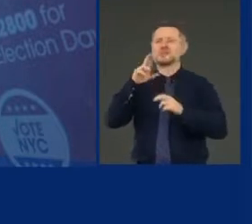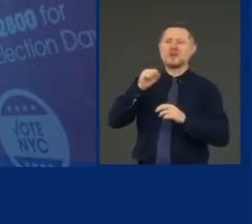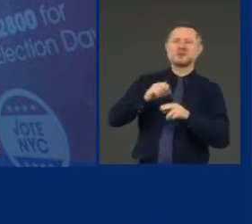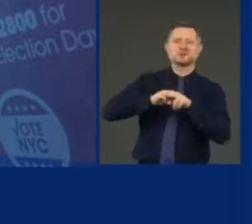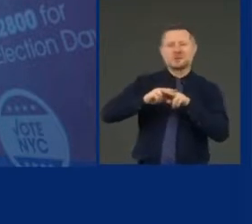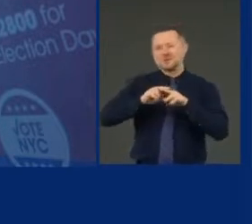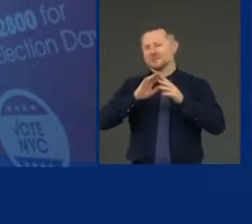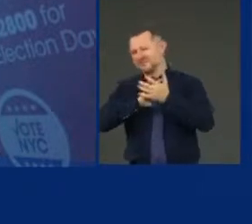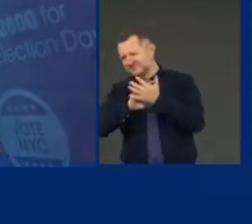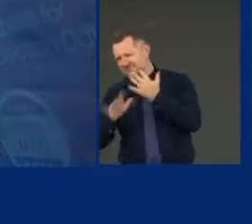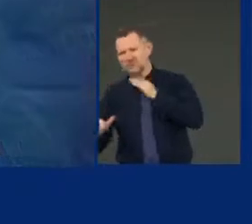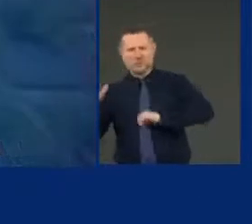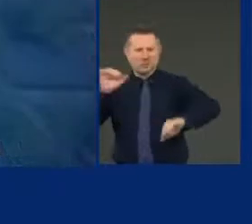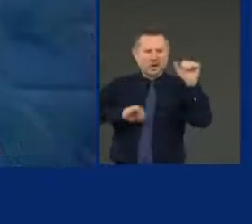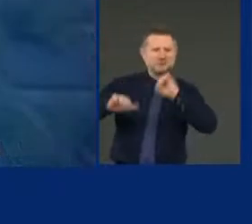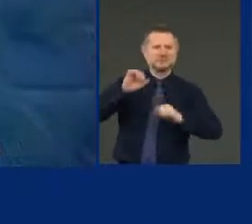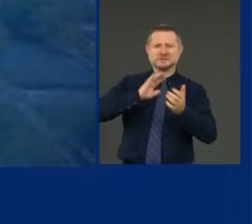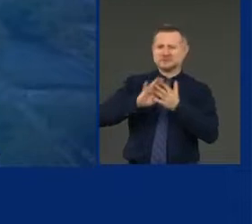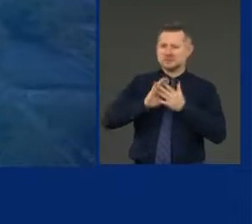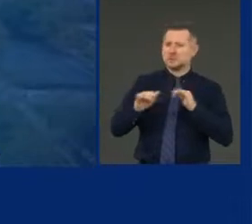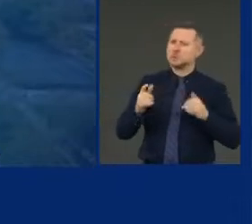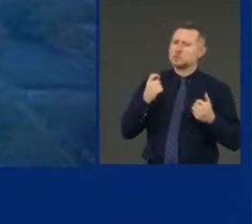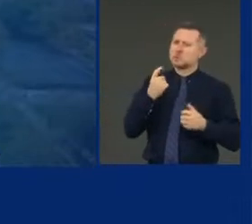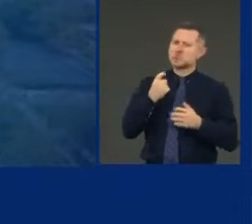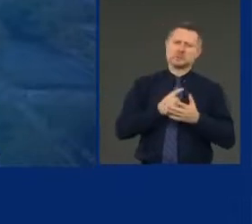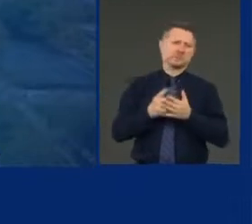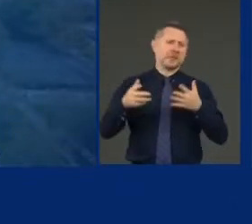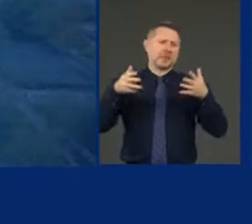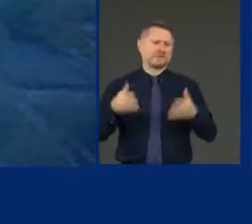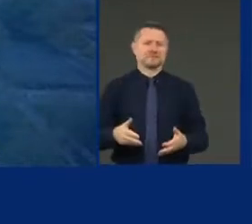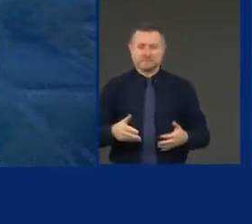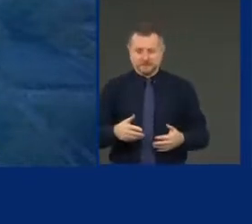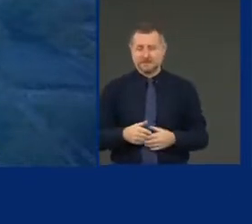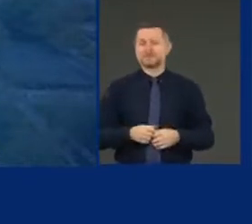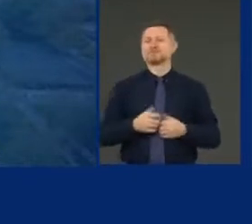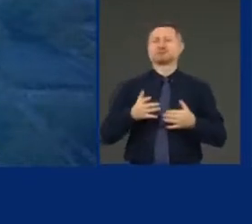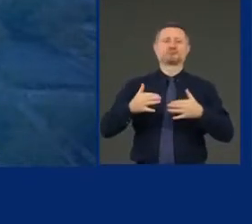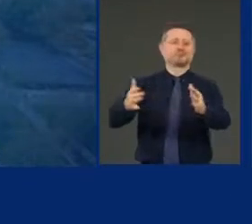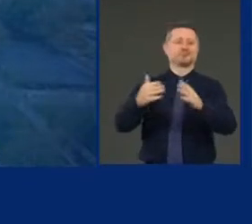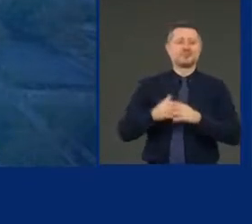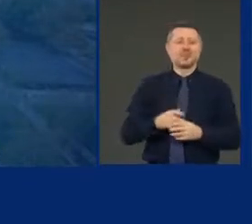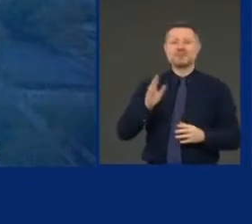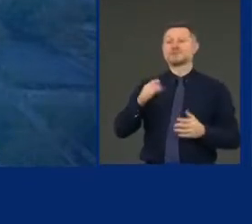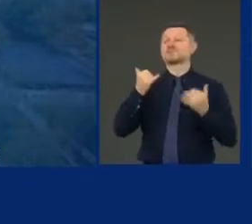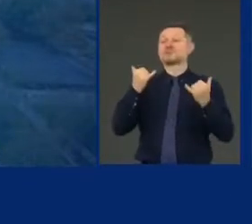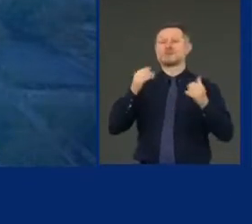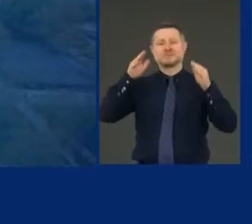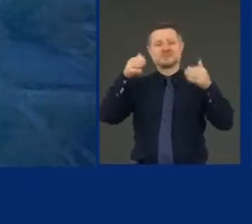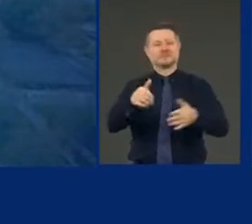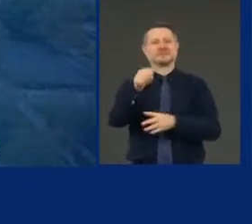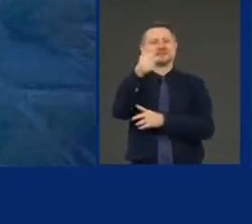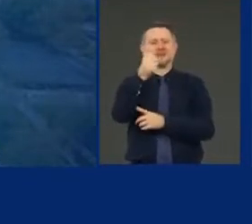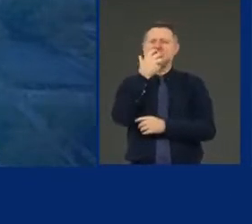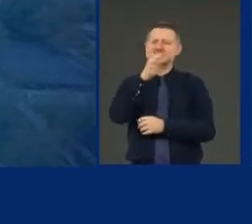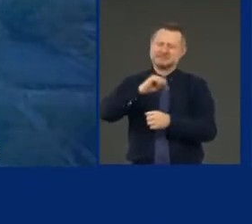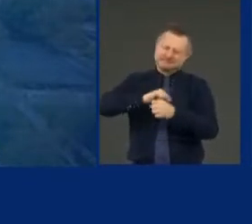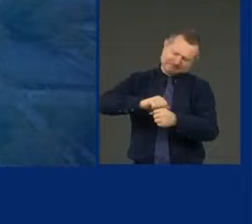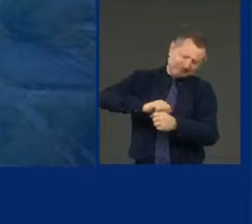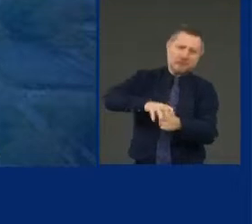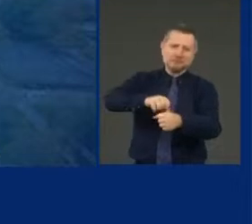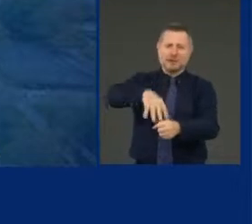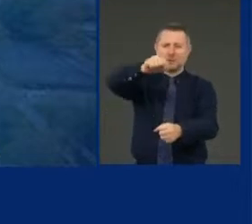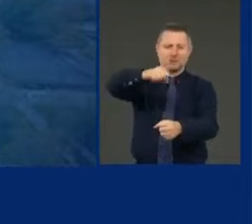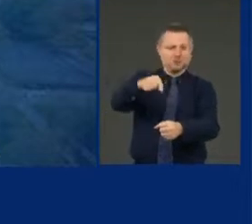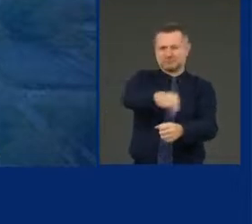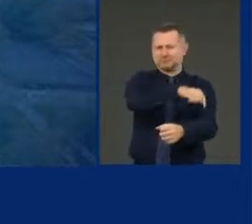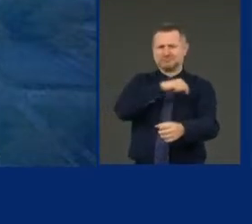week of work to do, and they will be ready. And then we want to focus on the 10 hotspots. The 10 hotspots are those